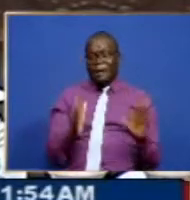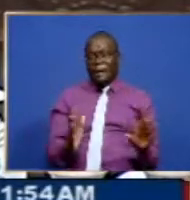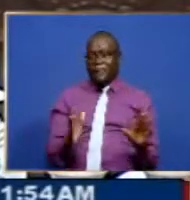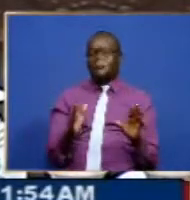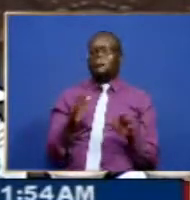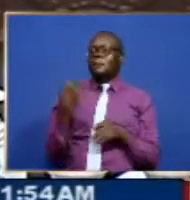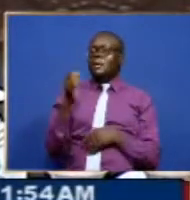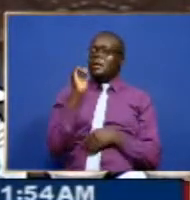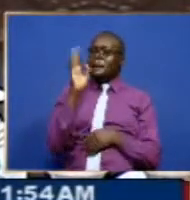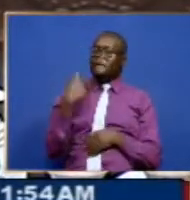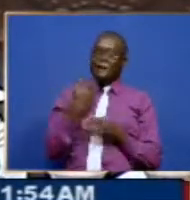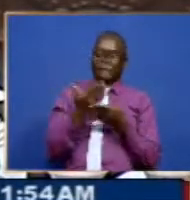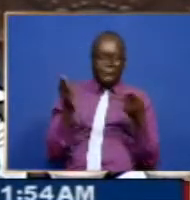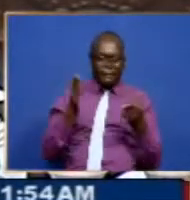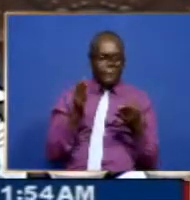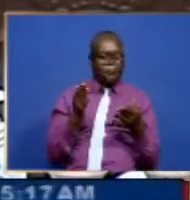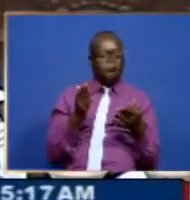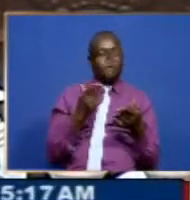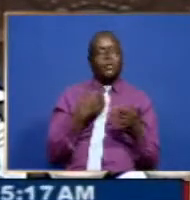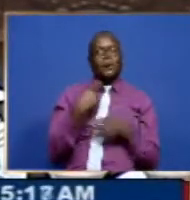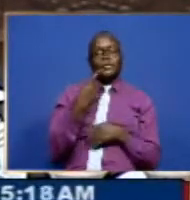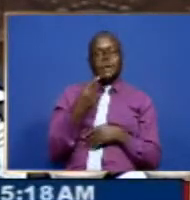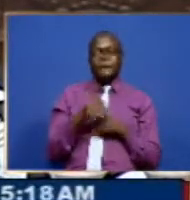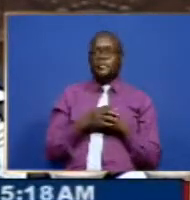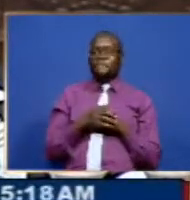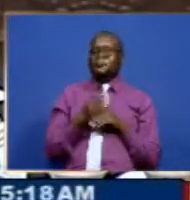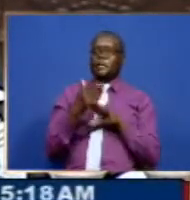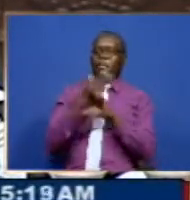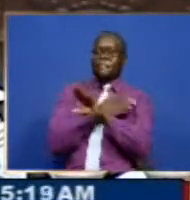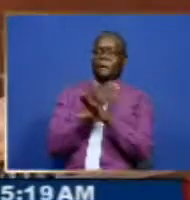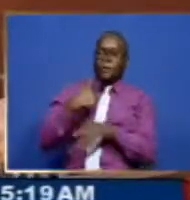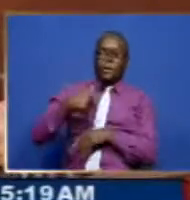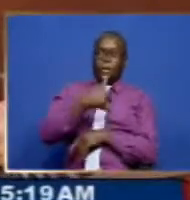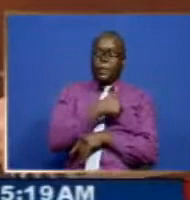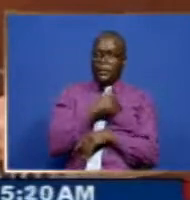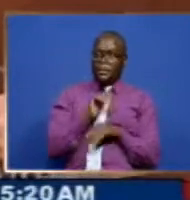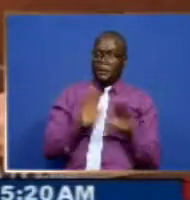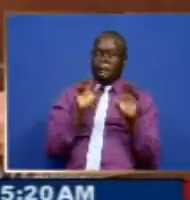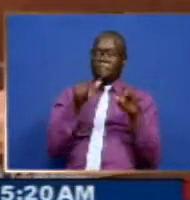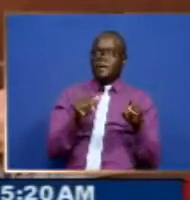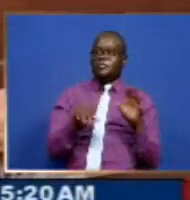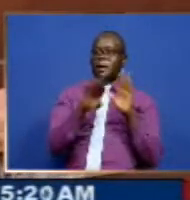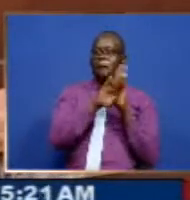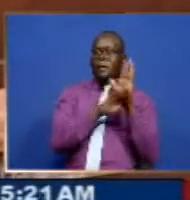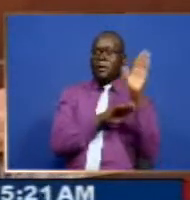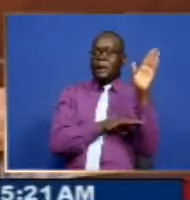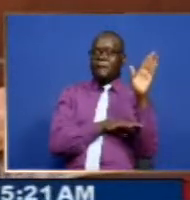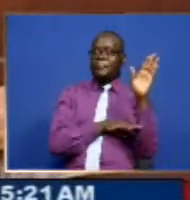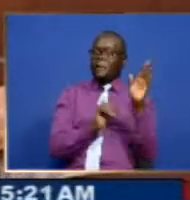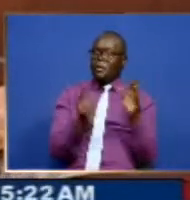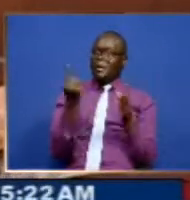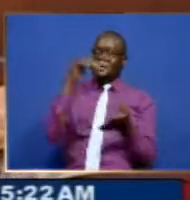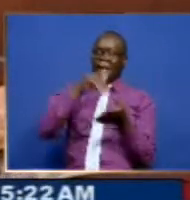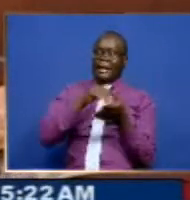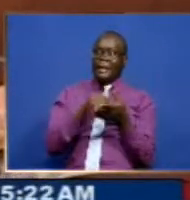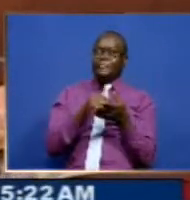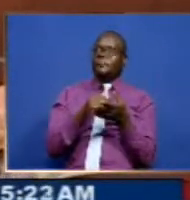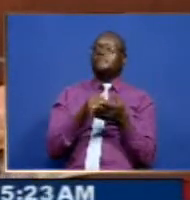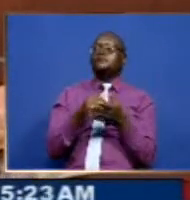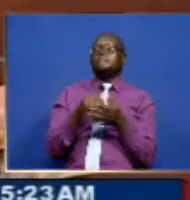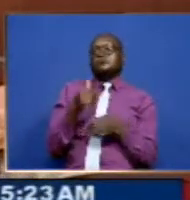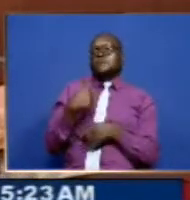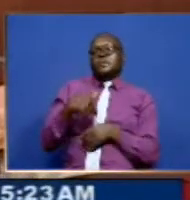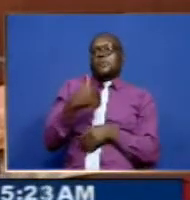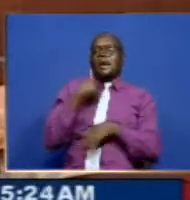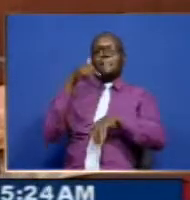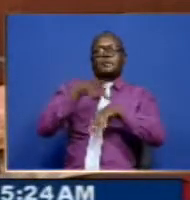unless you have something you want to say. Oh, yes, Chair, just before we leave the issue of the program, my name is Dego once again. We may not have